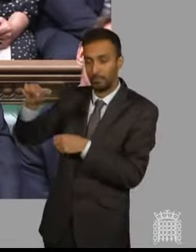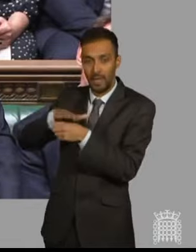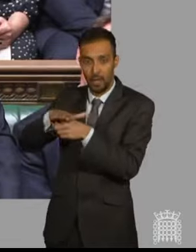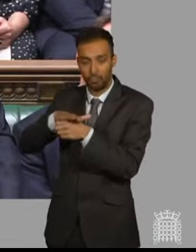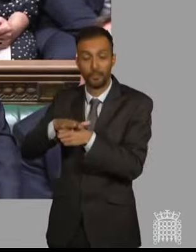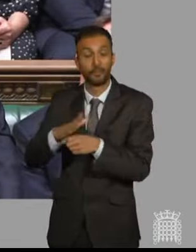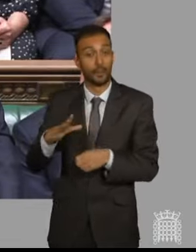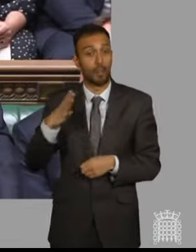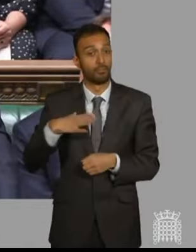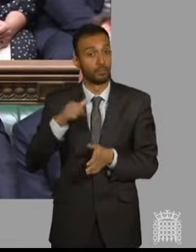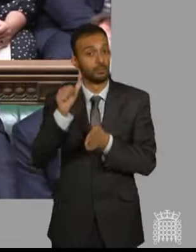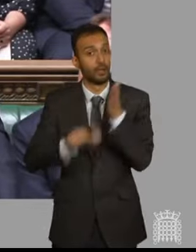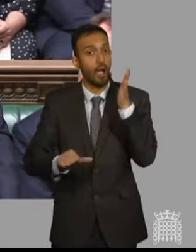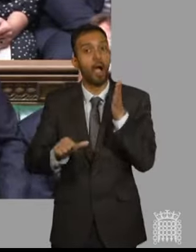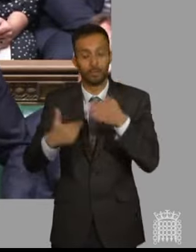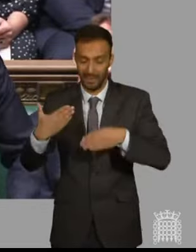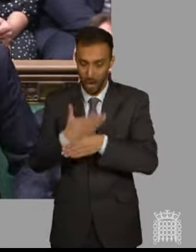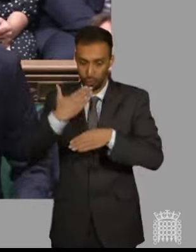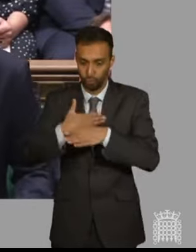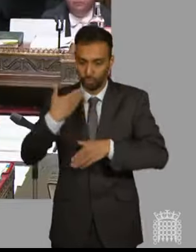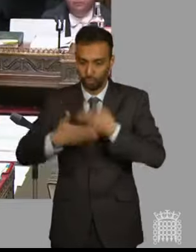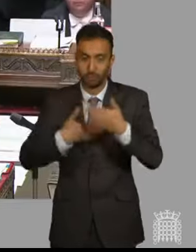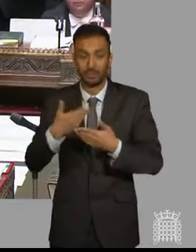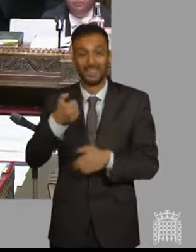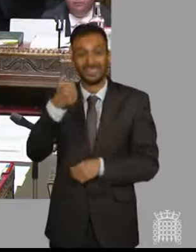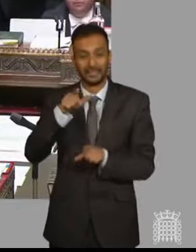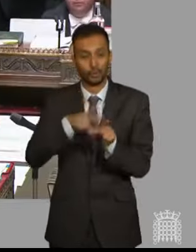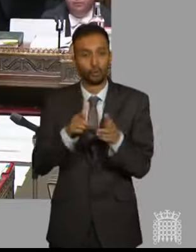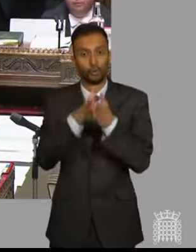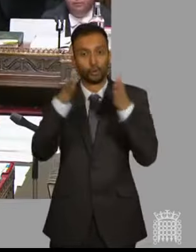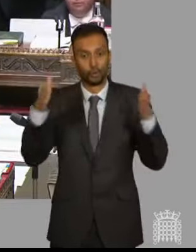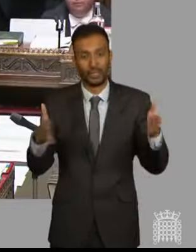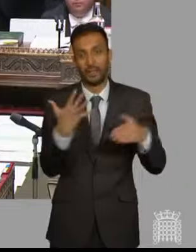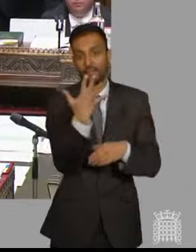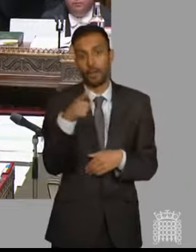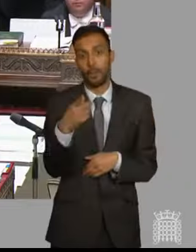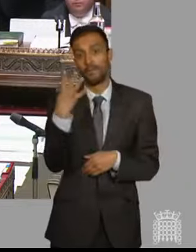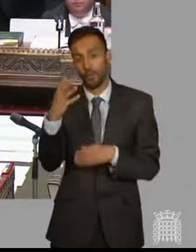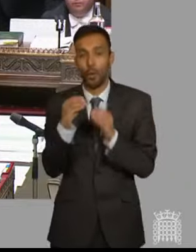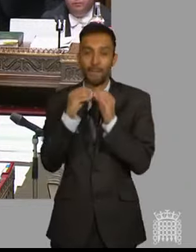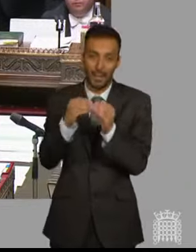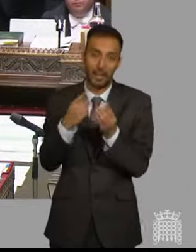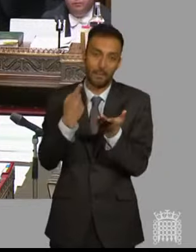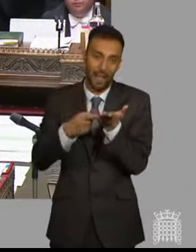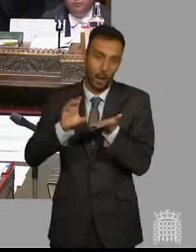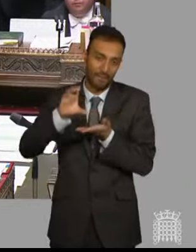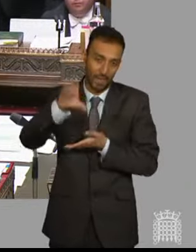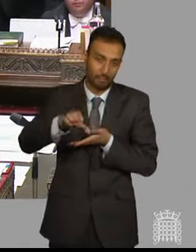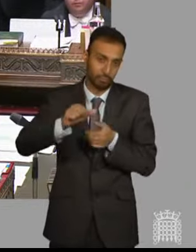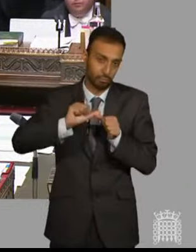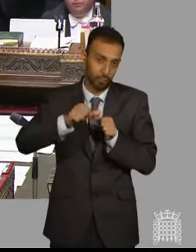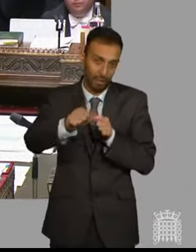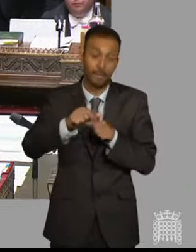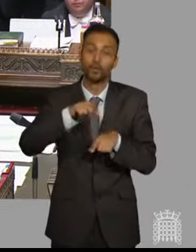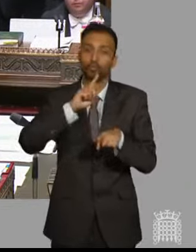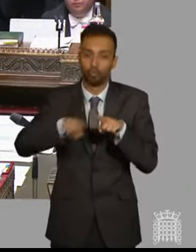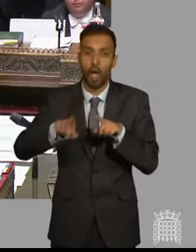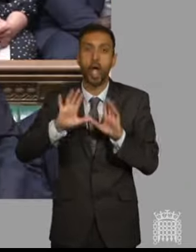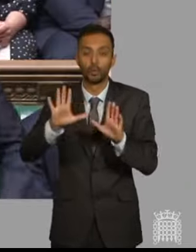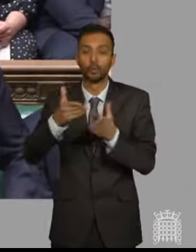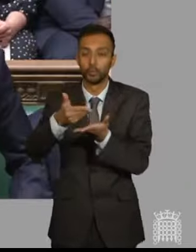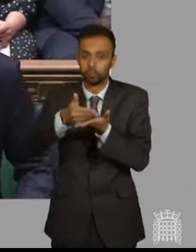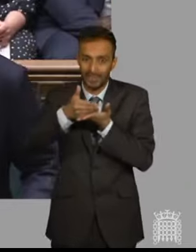investment programme to better protect land across the River Severn catchment area and elsewhere. But I know that the Flooding Minister met my honourable